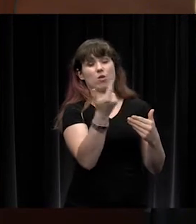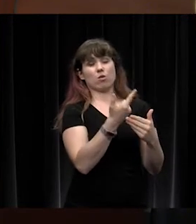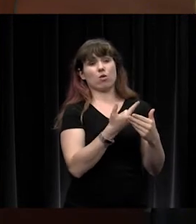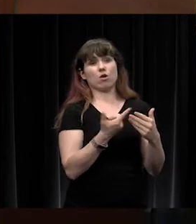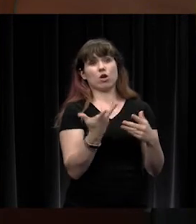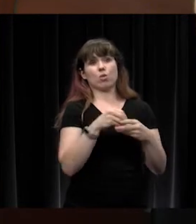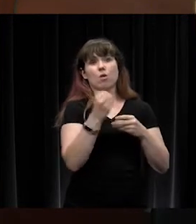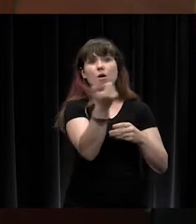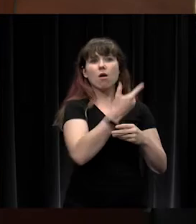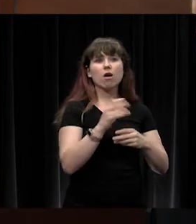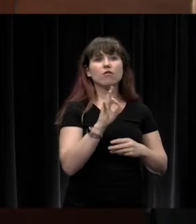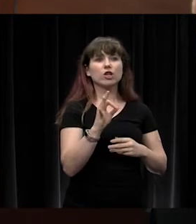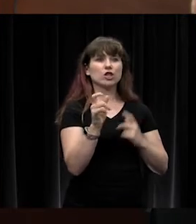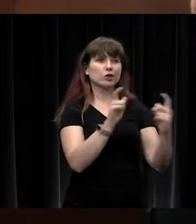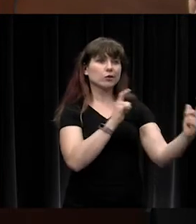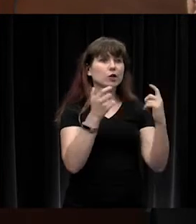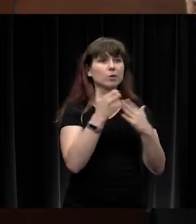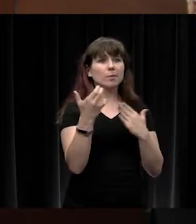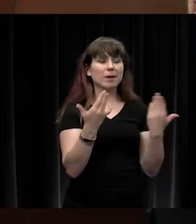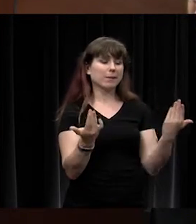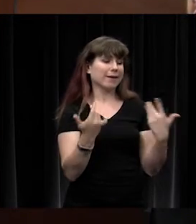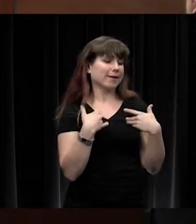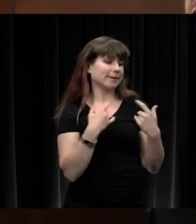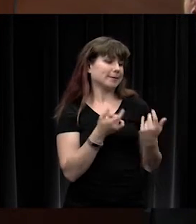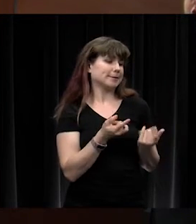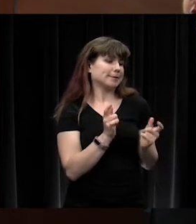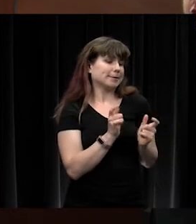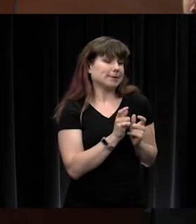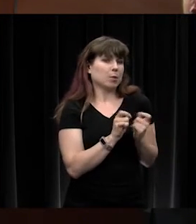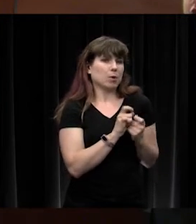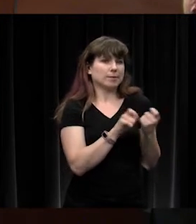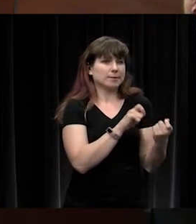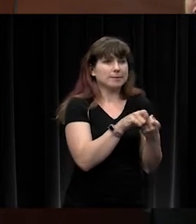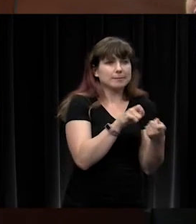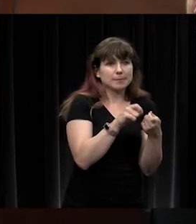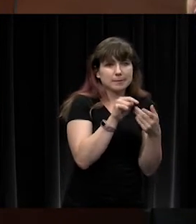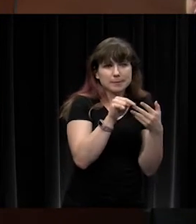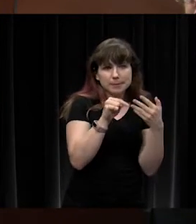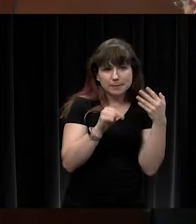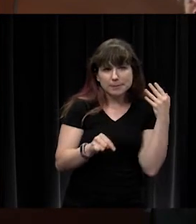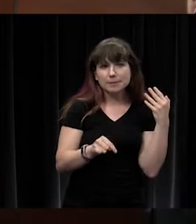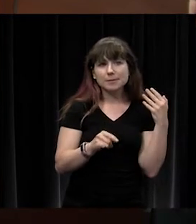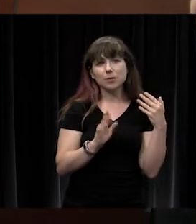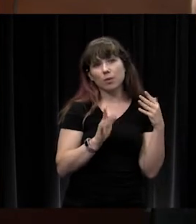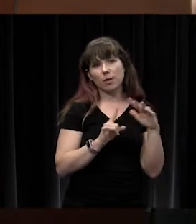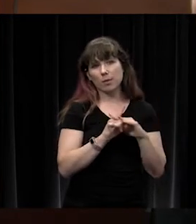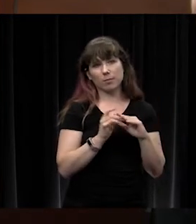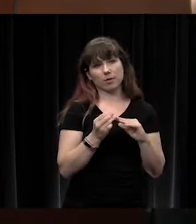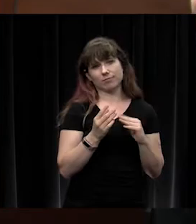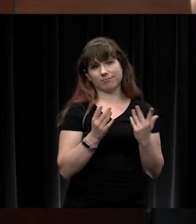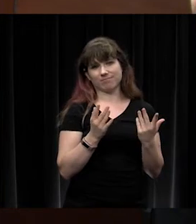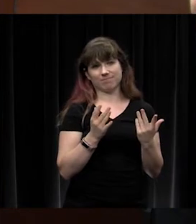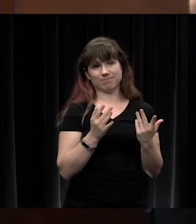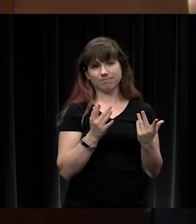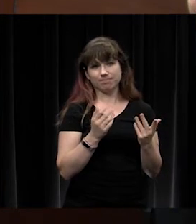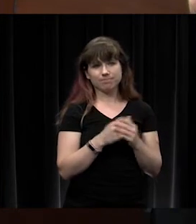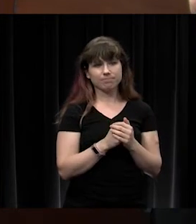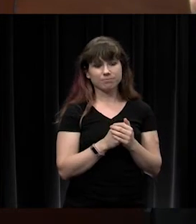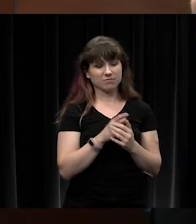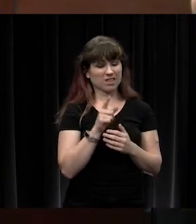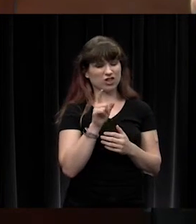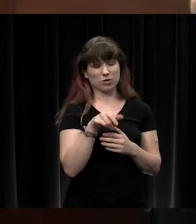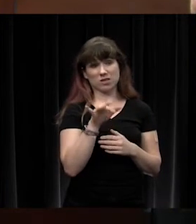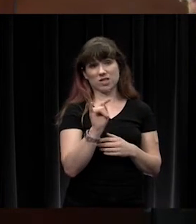We may have some other little specialized pieces of equipment that we'll have to bid as we move along. But this should be the very